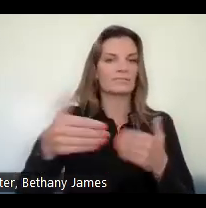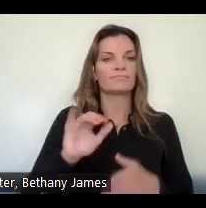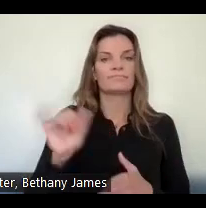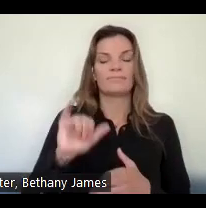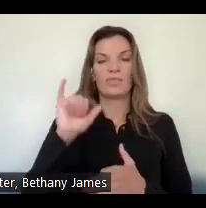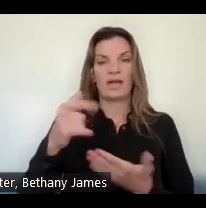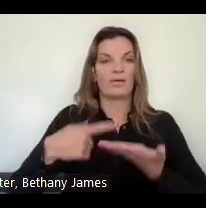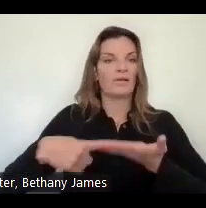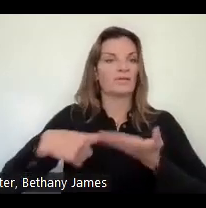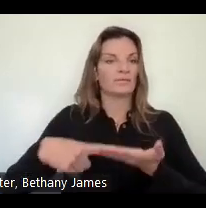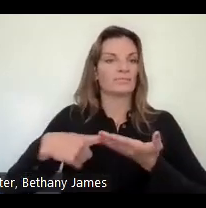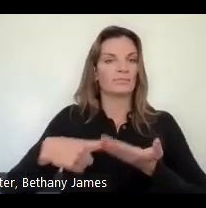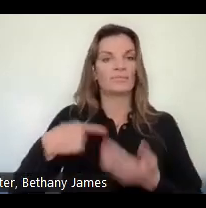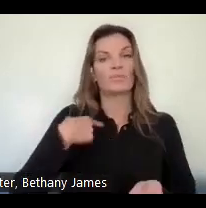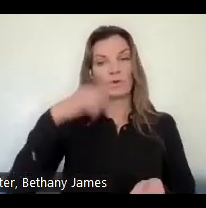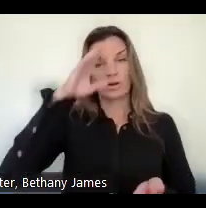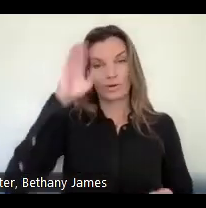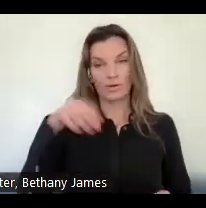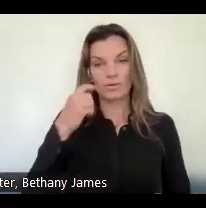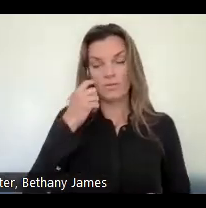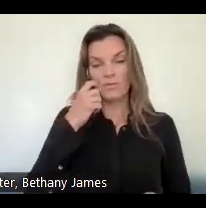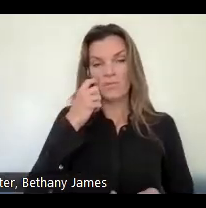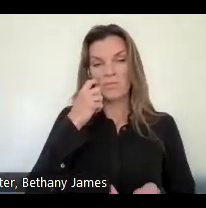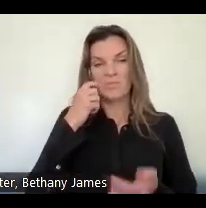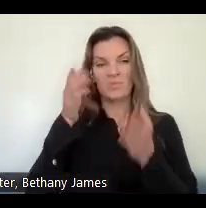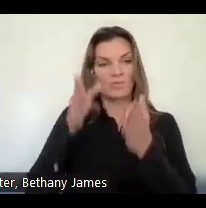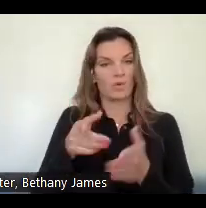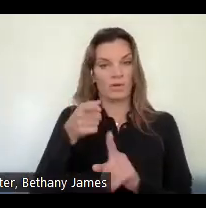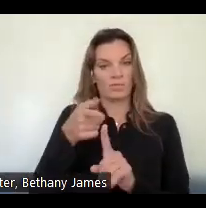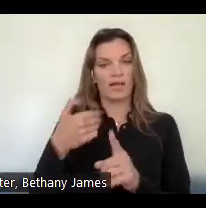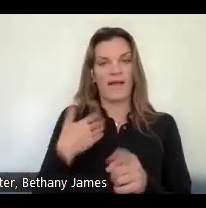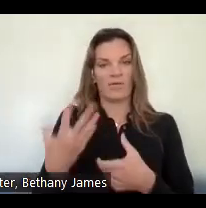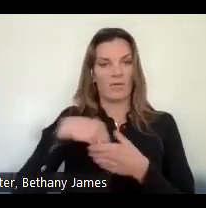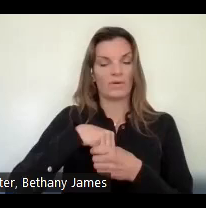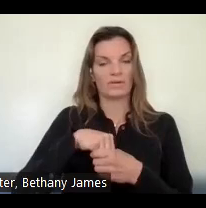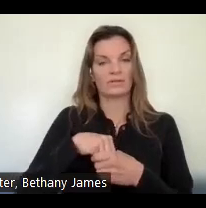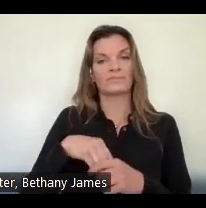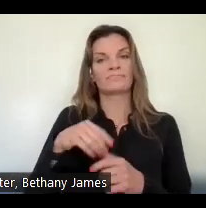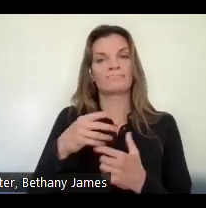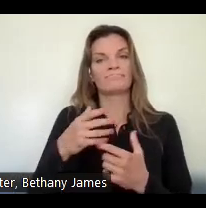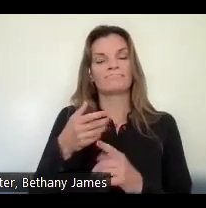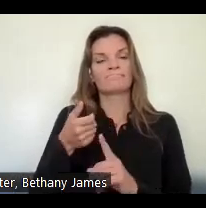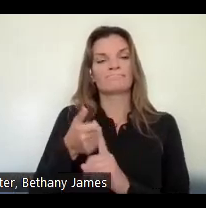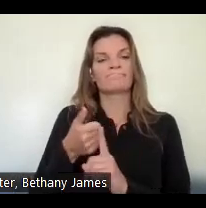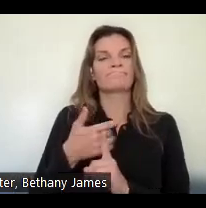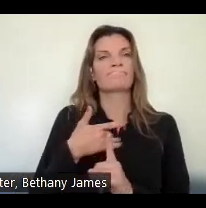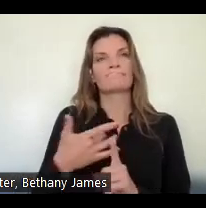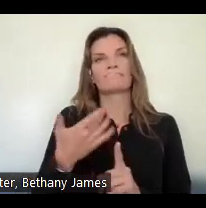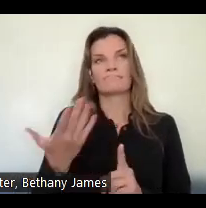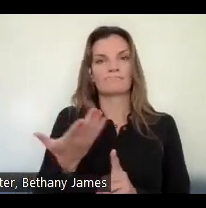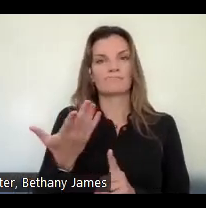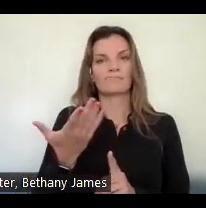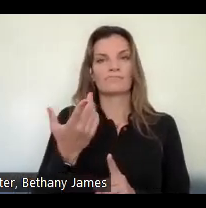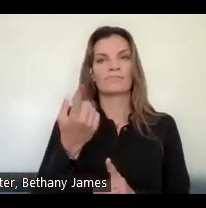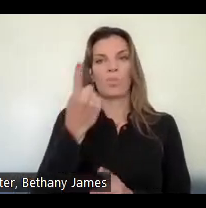we know that individuals with autism often will have a particular item that they like to